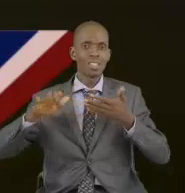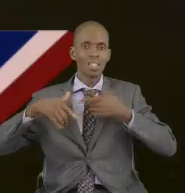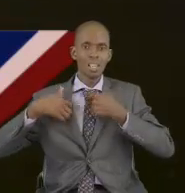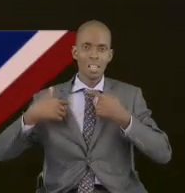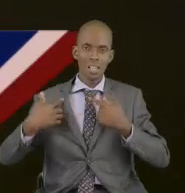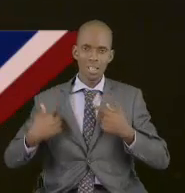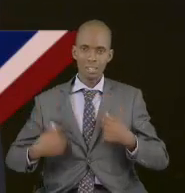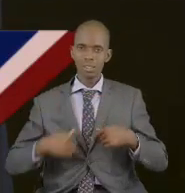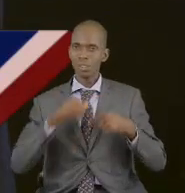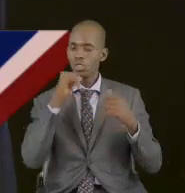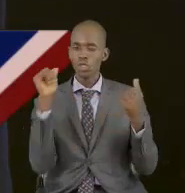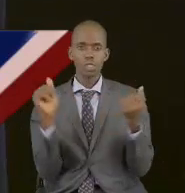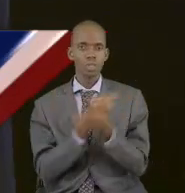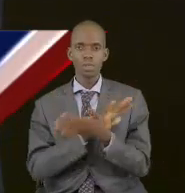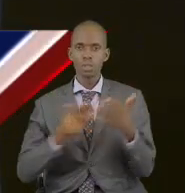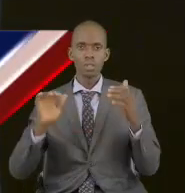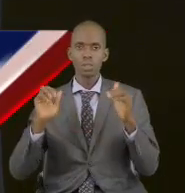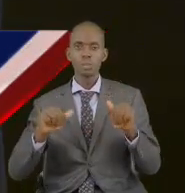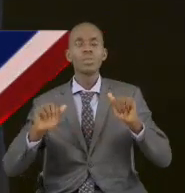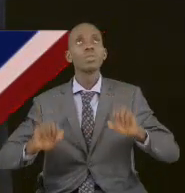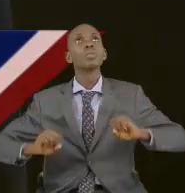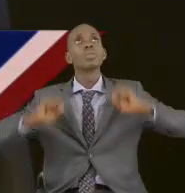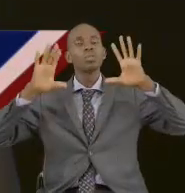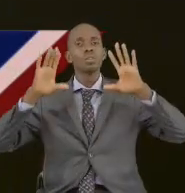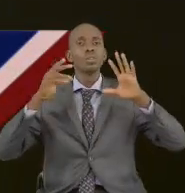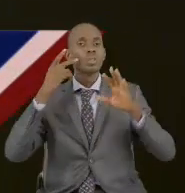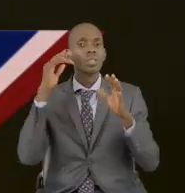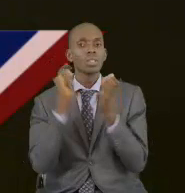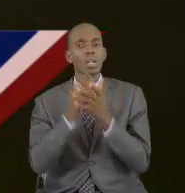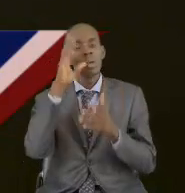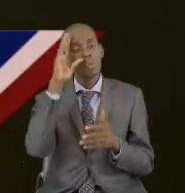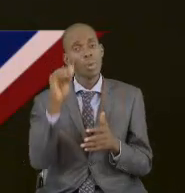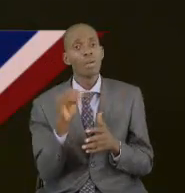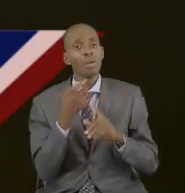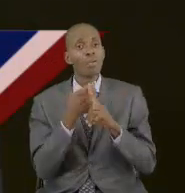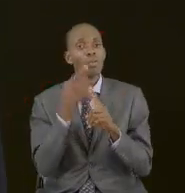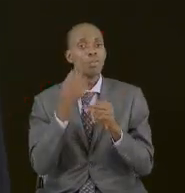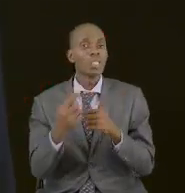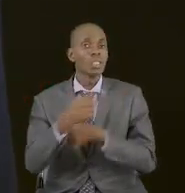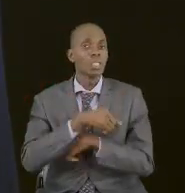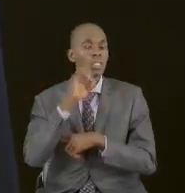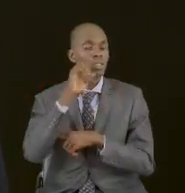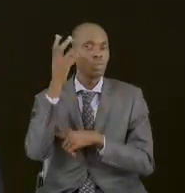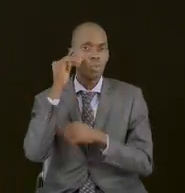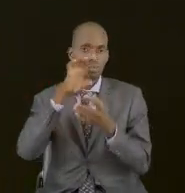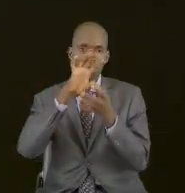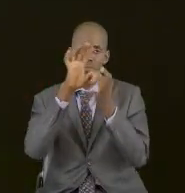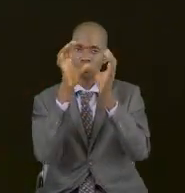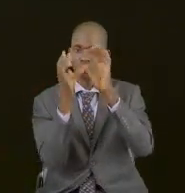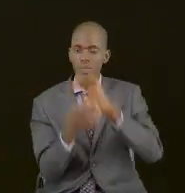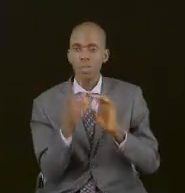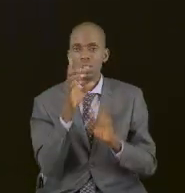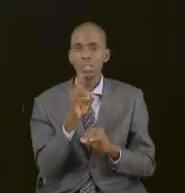indestructible consecration. Look at that man. From the day he was converted until